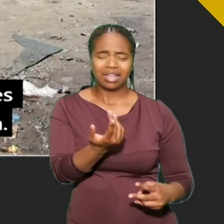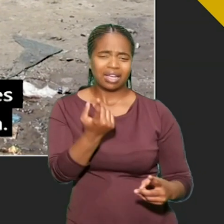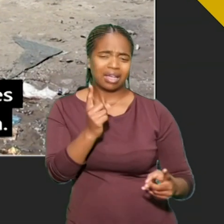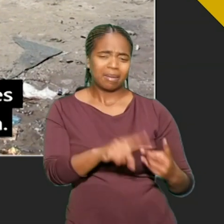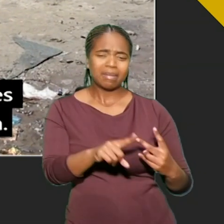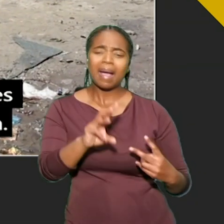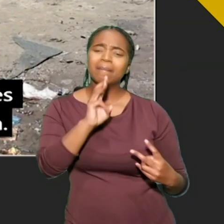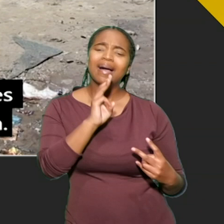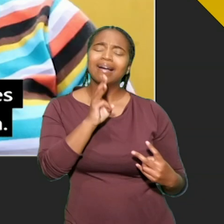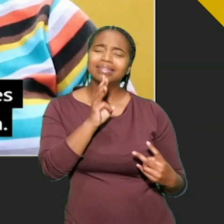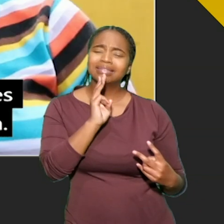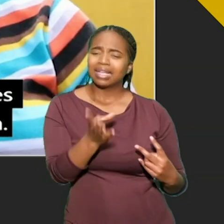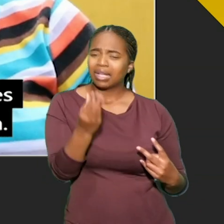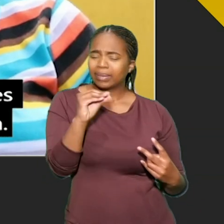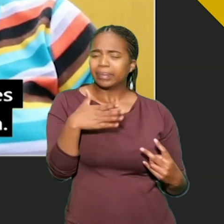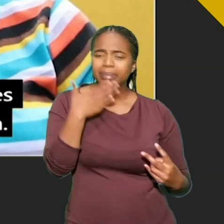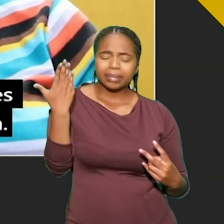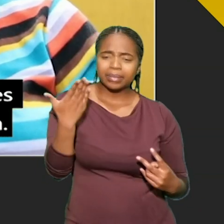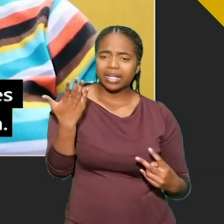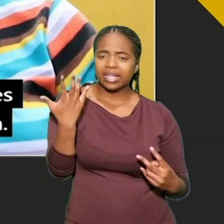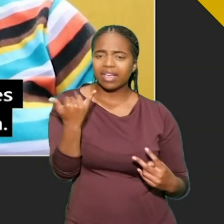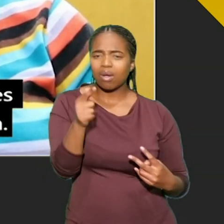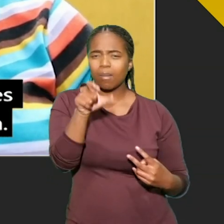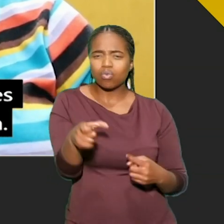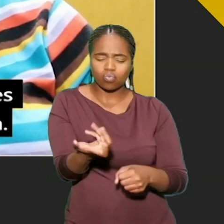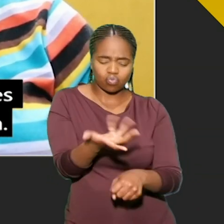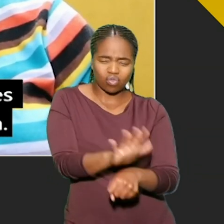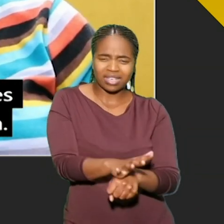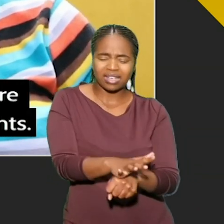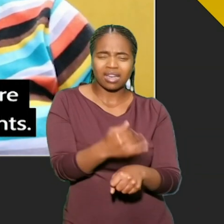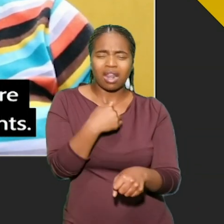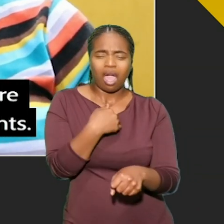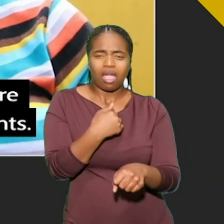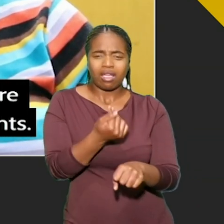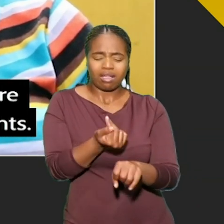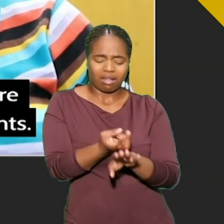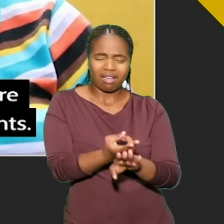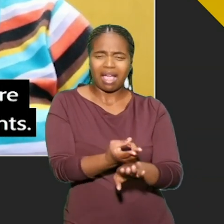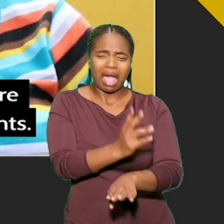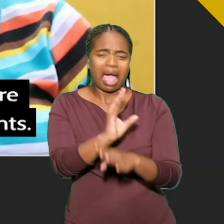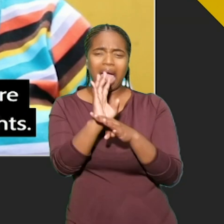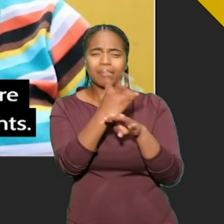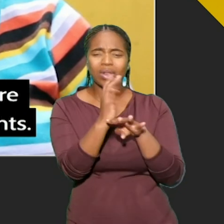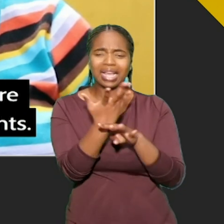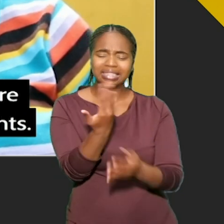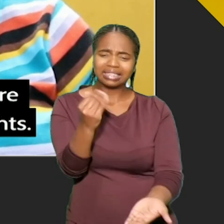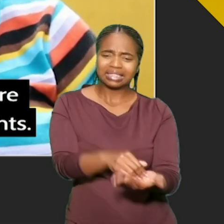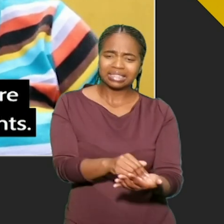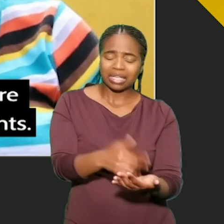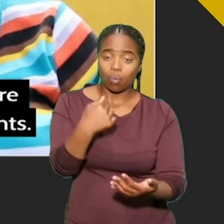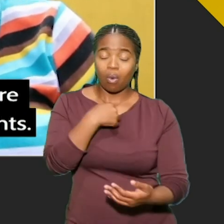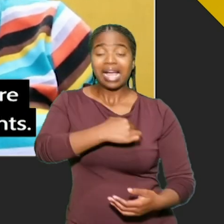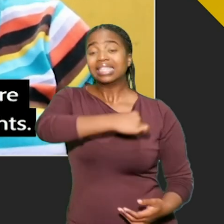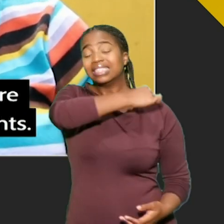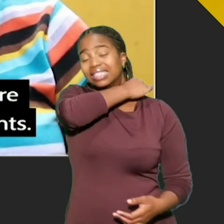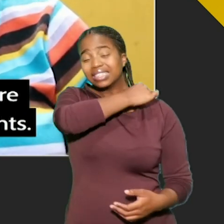Amanzi asiwafumani. Xa umntu esiwelekileyo kuba nzima i-undertake ungena apha, iambulensi iba nzima ukungena nayo because iyakhuthuzwa and